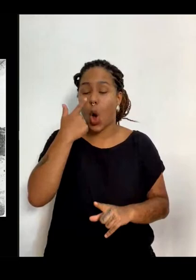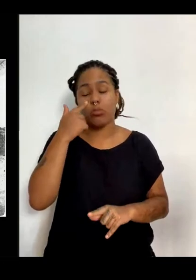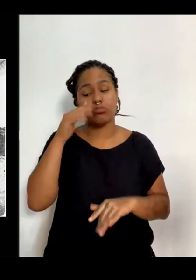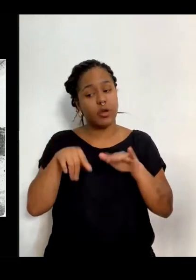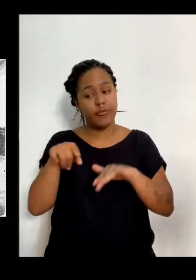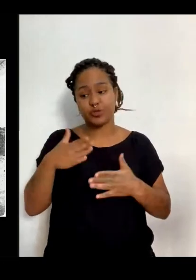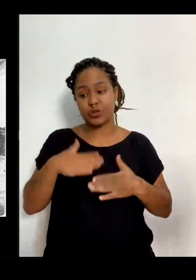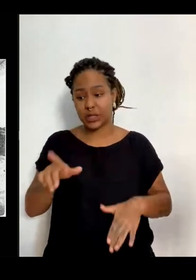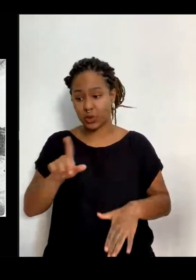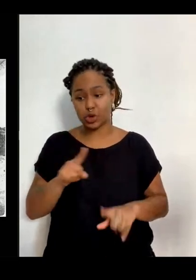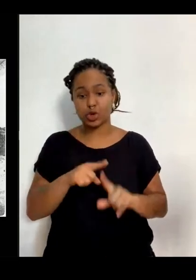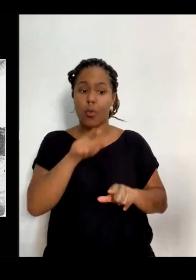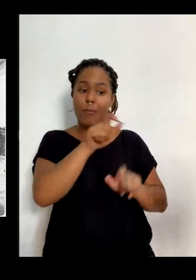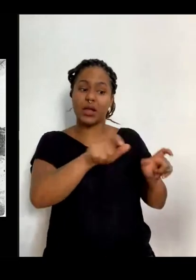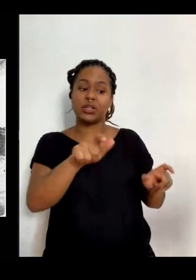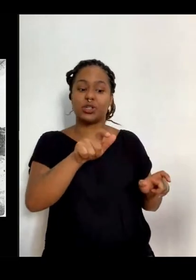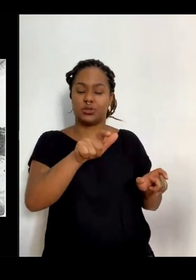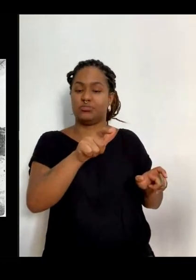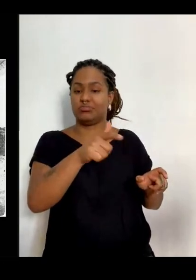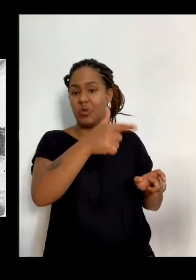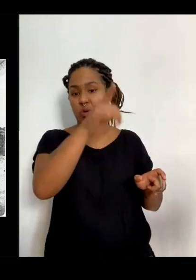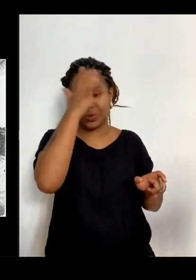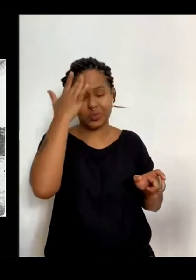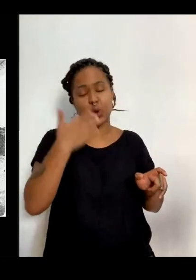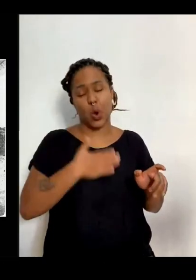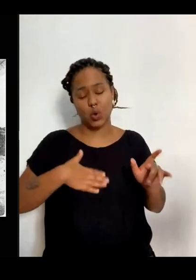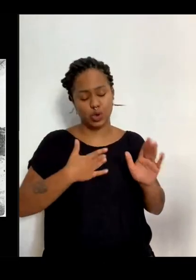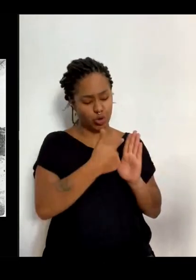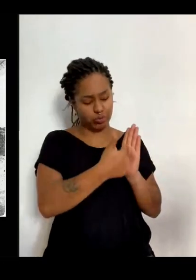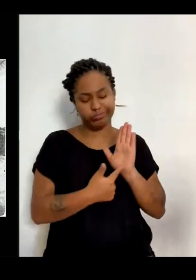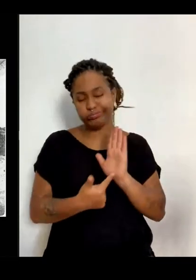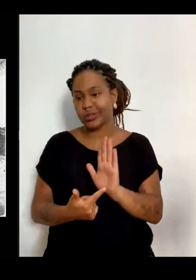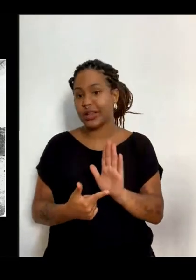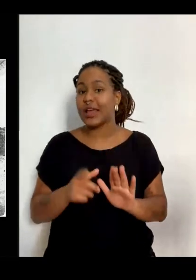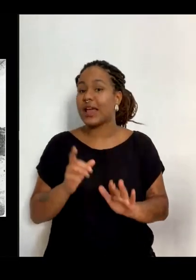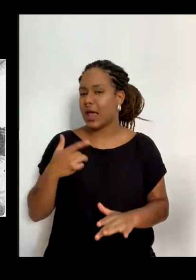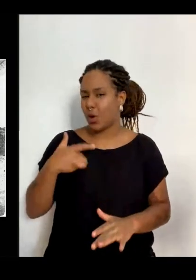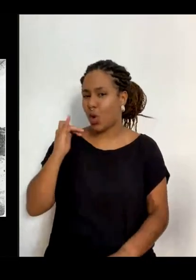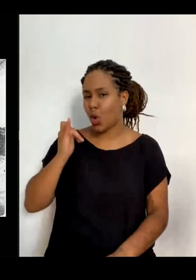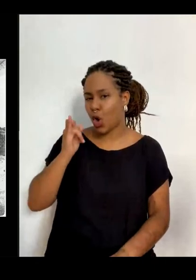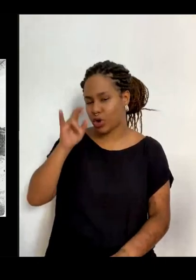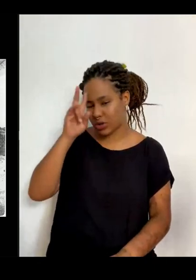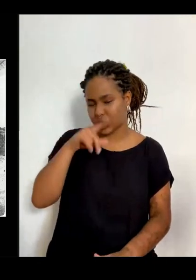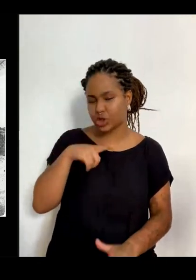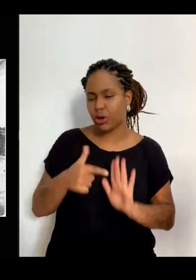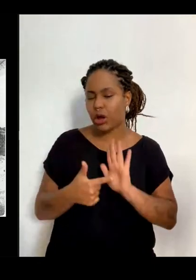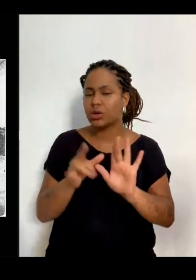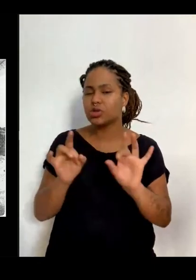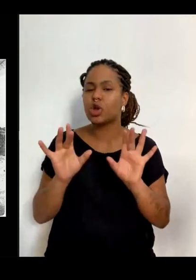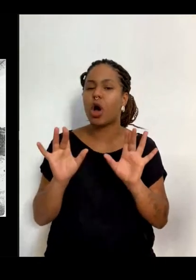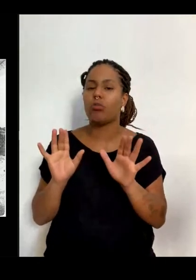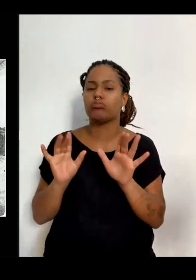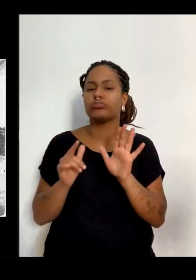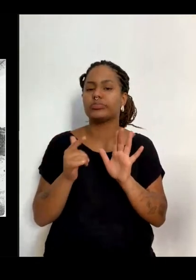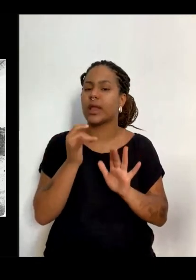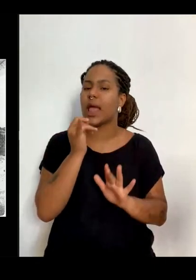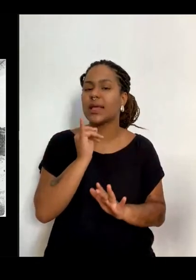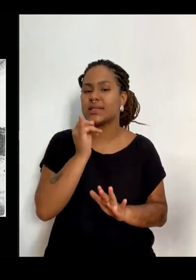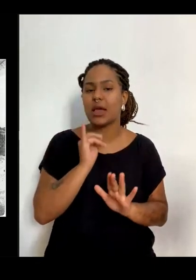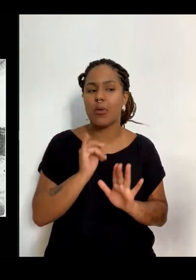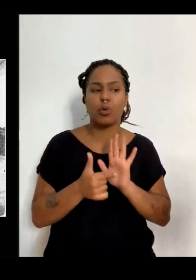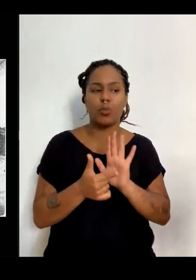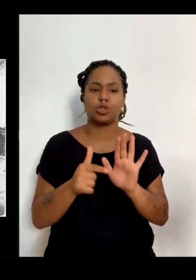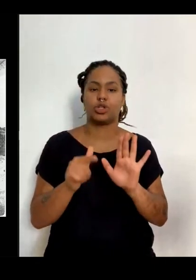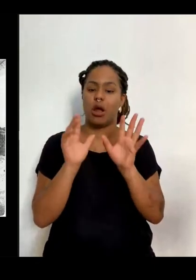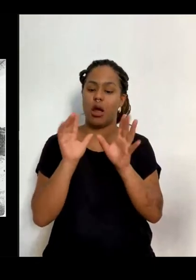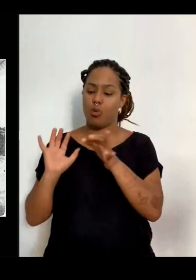demonstrate the context in which I began to do what is now seen as a whole alternative